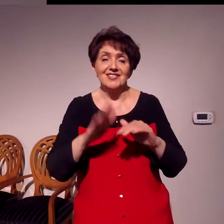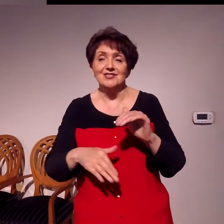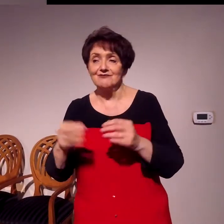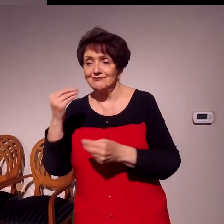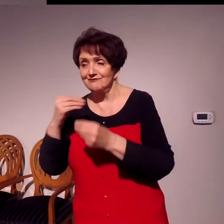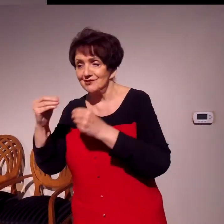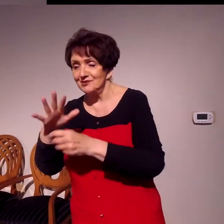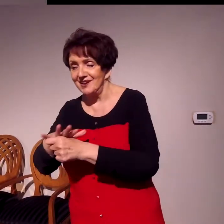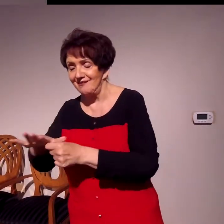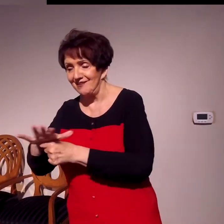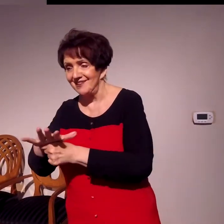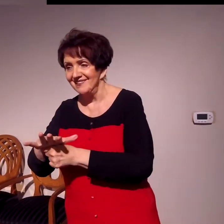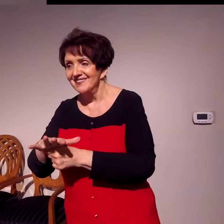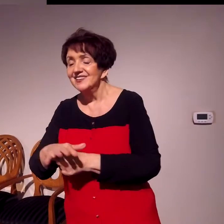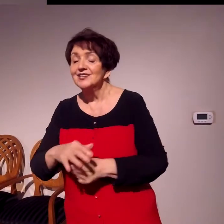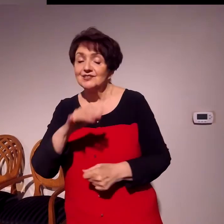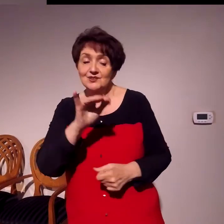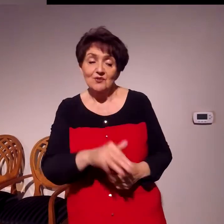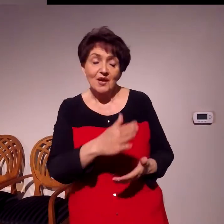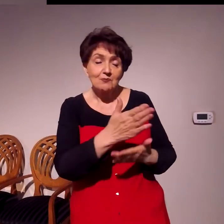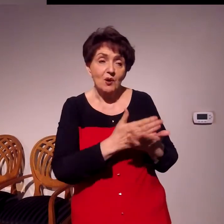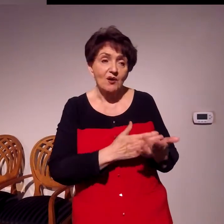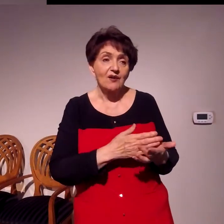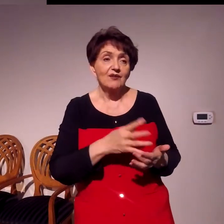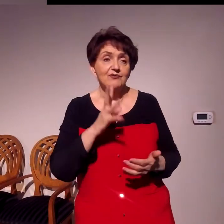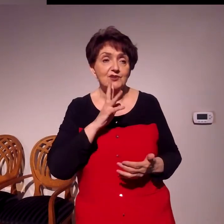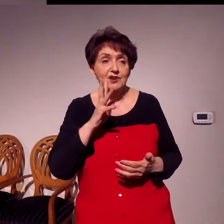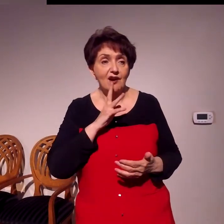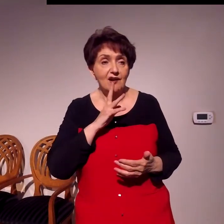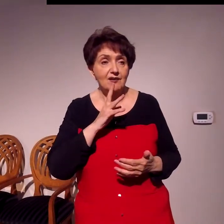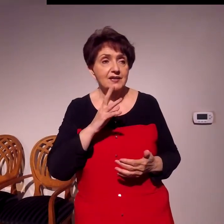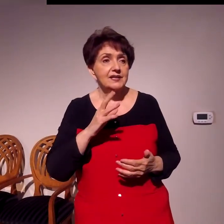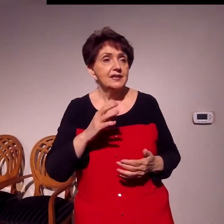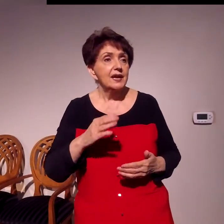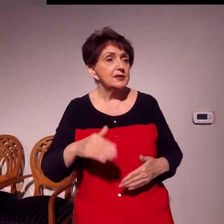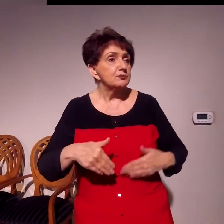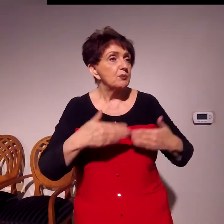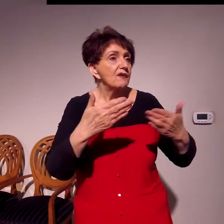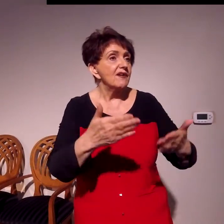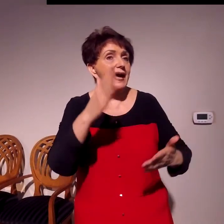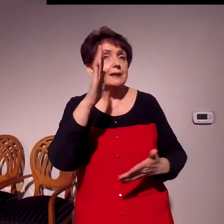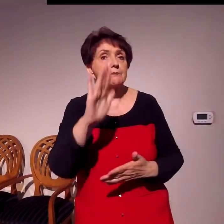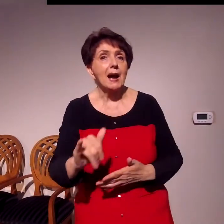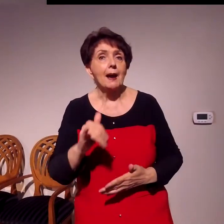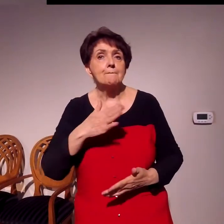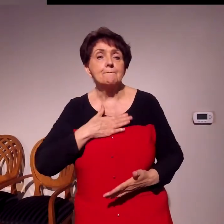So this portion of the talk is provided to you by my aspiration.